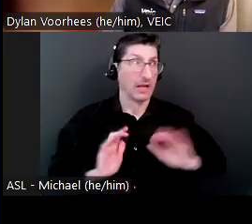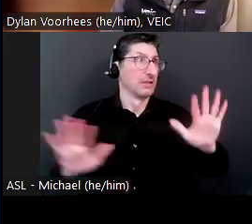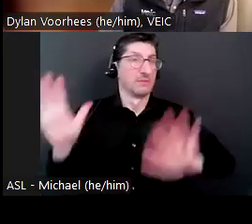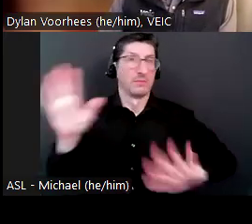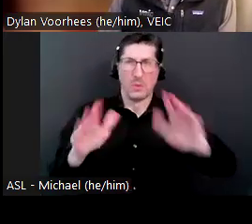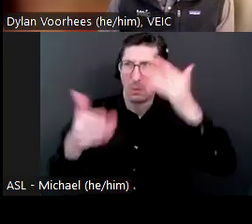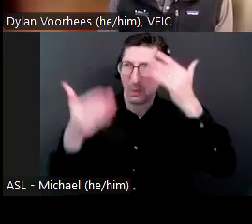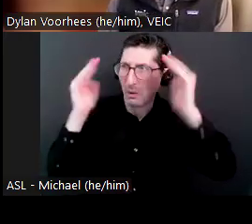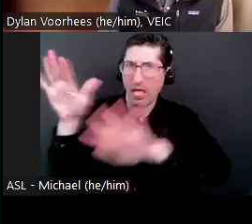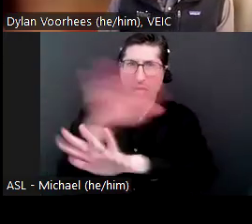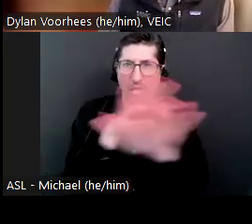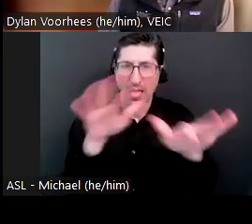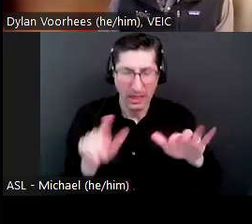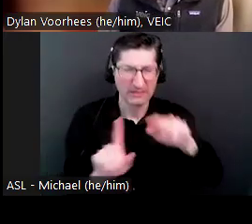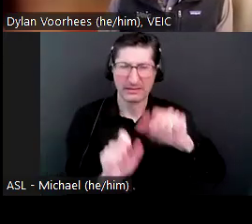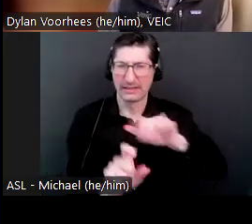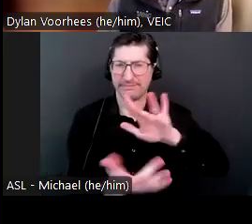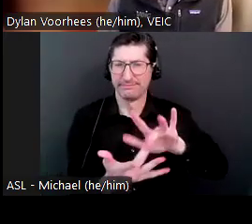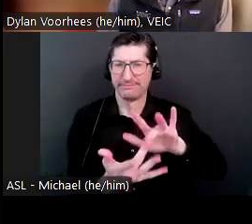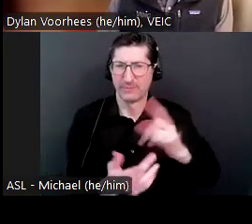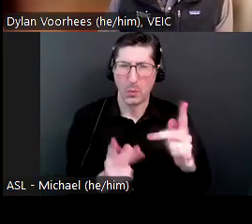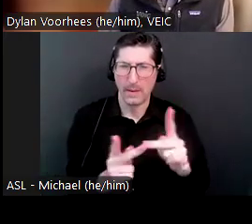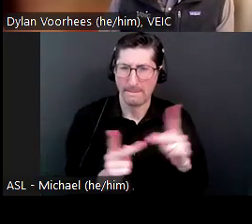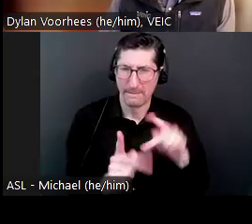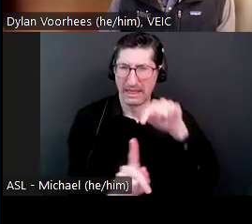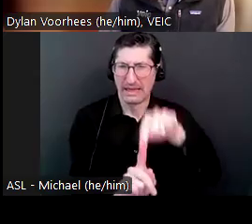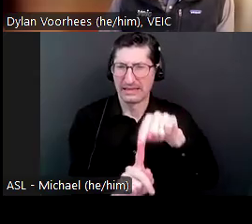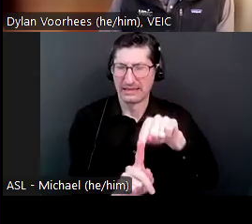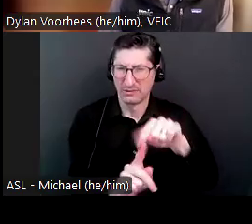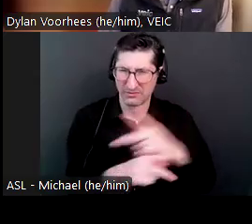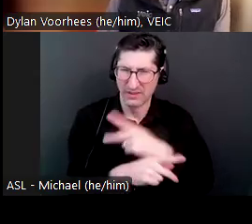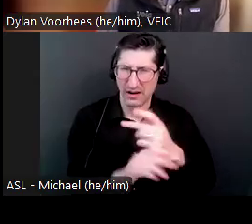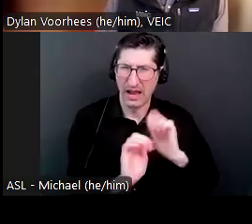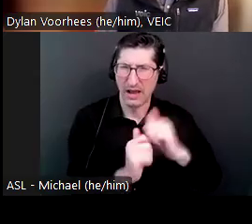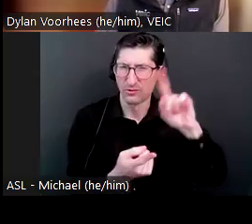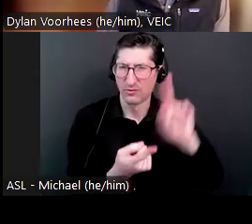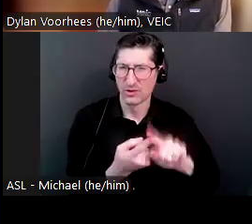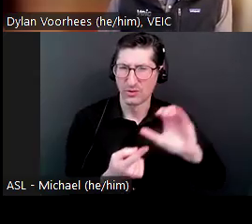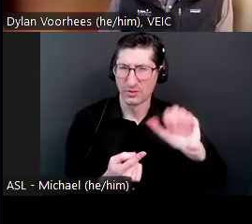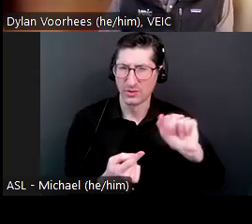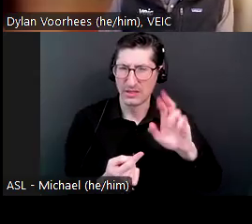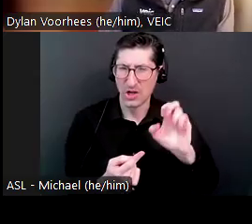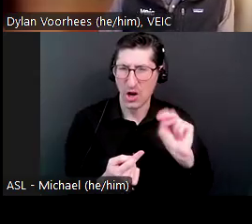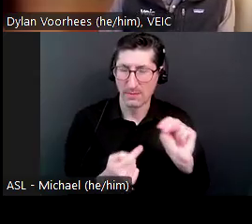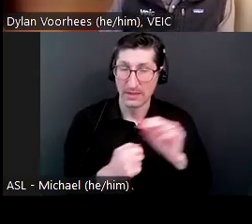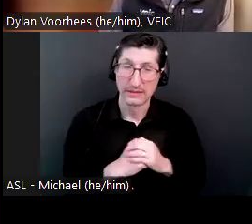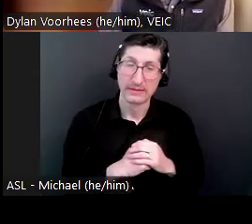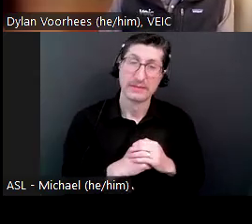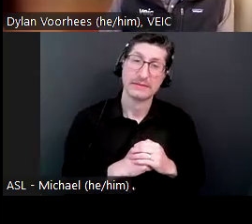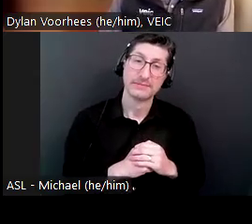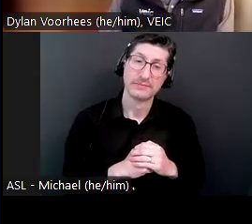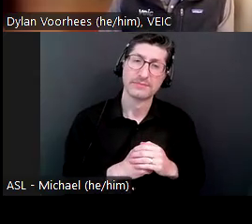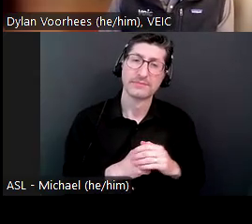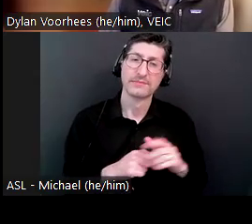the building decarbonization-related offerings in the Commonwealth. For example, unified building assessments,